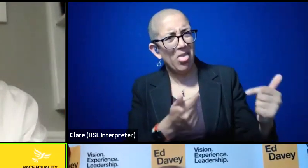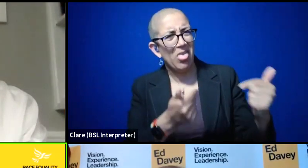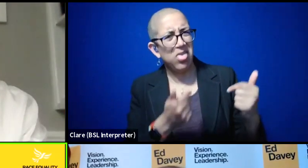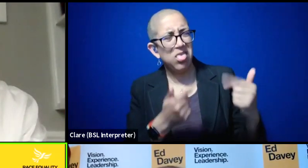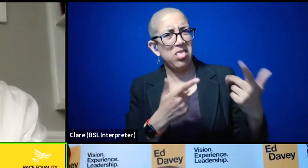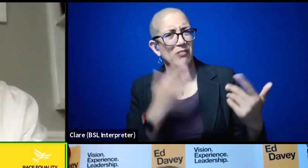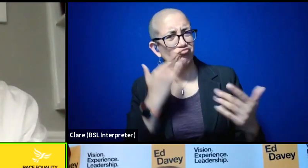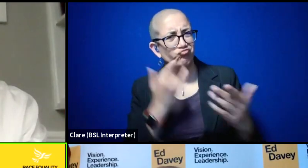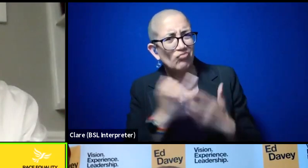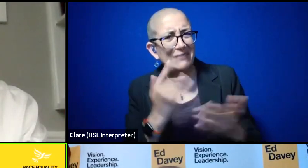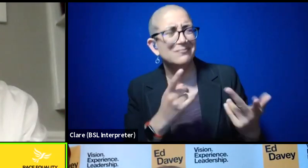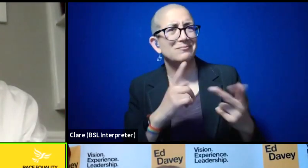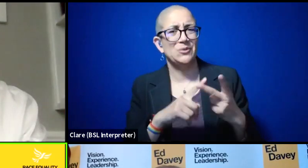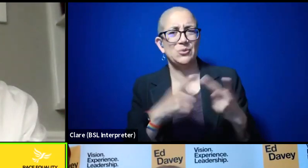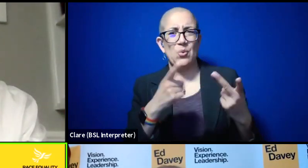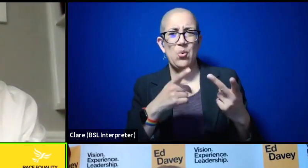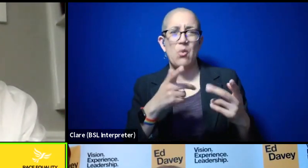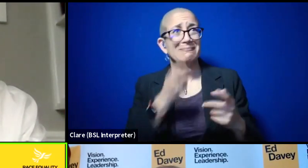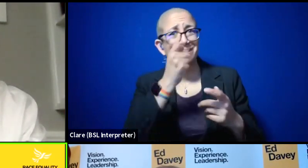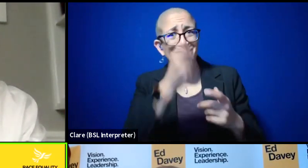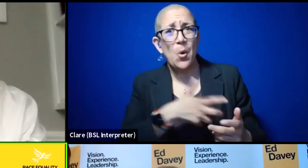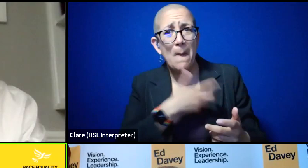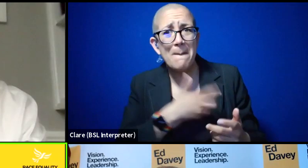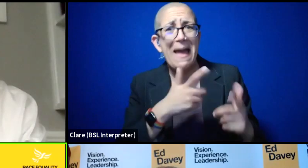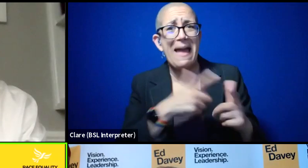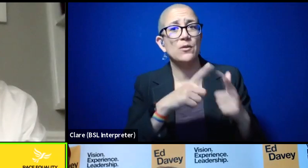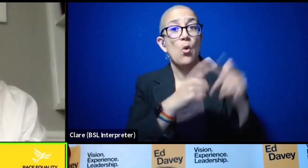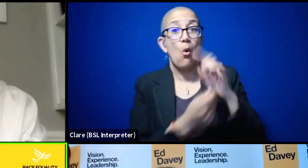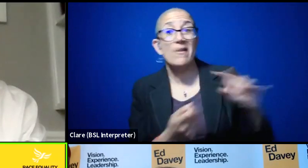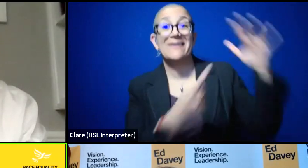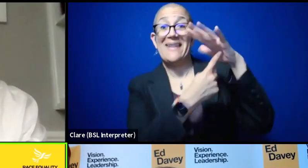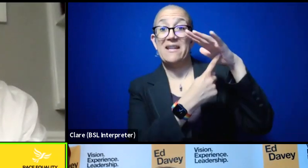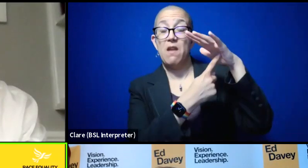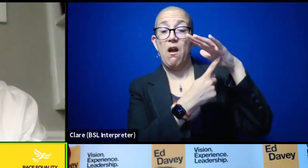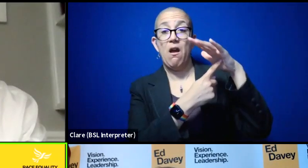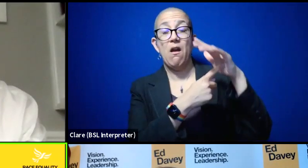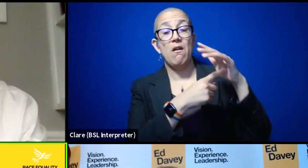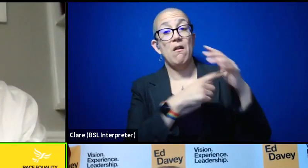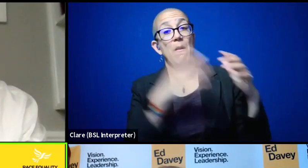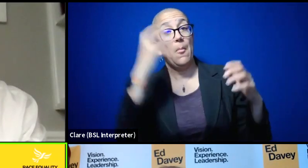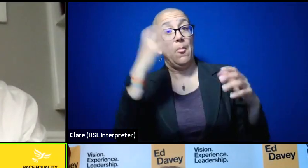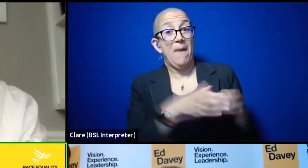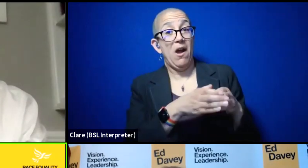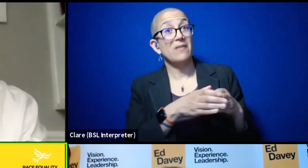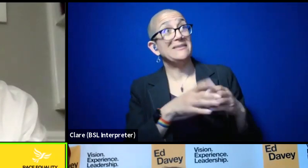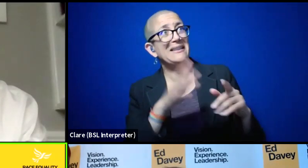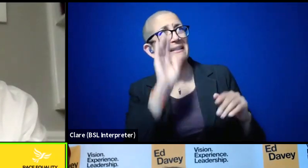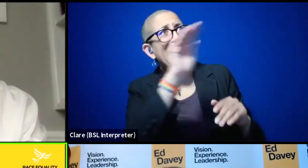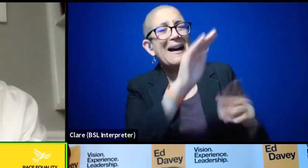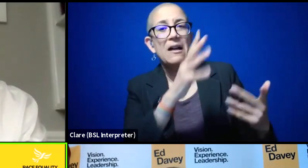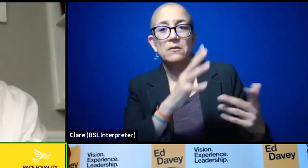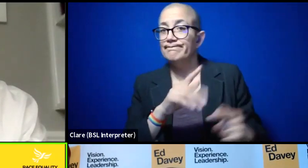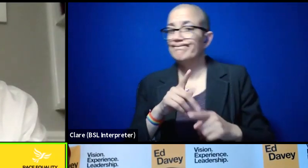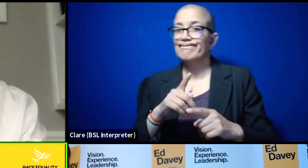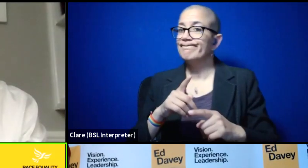the complaints process or also to others more senior in the party, they don't have the training, they don't